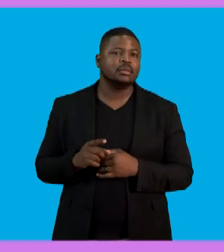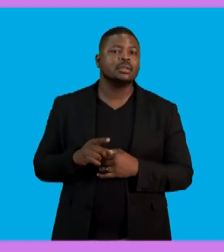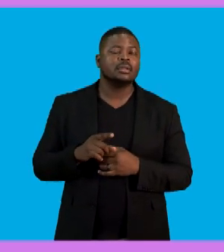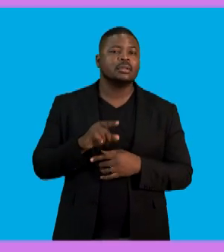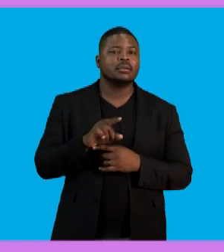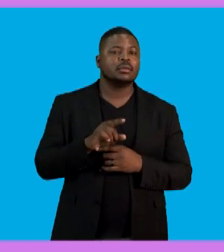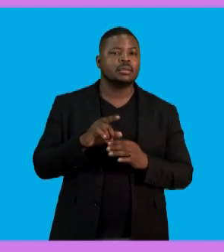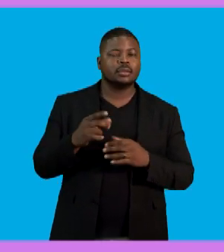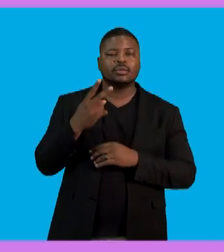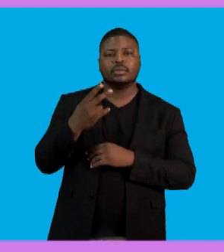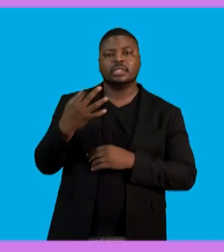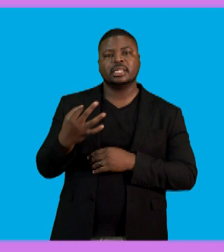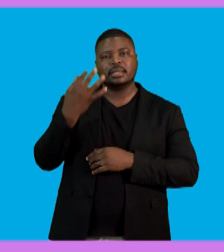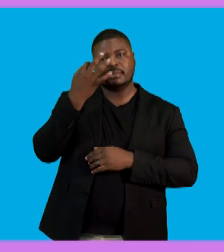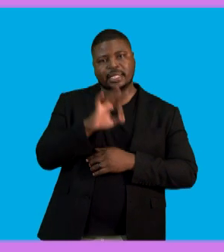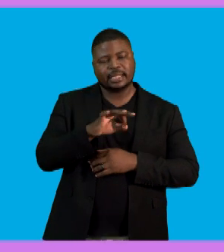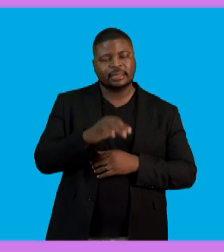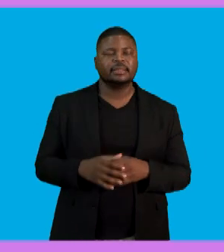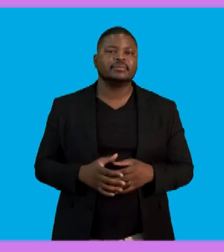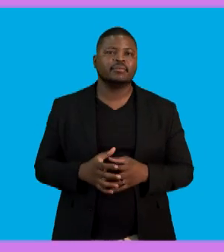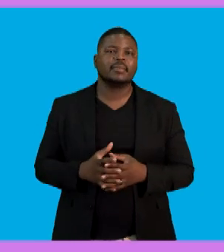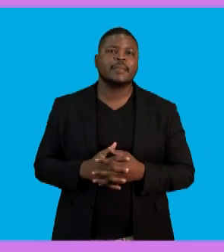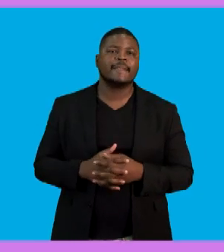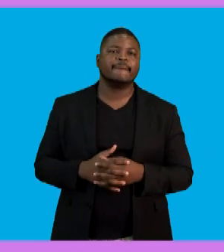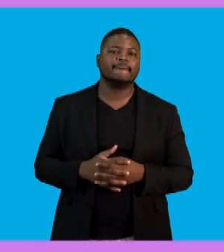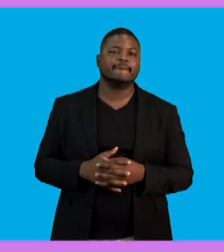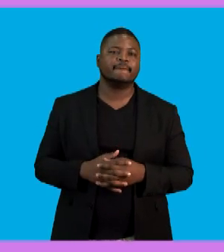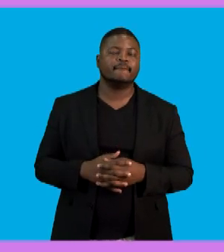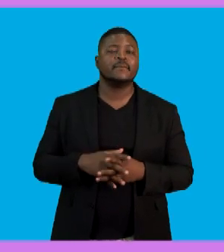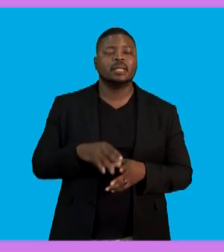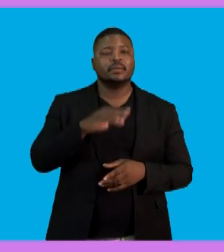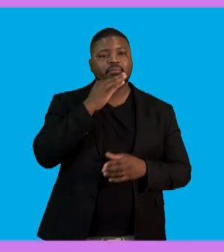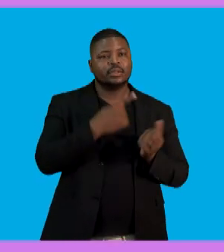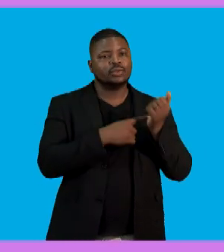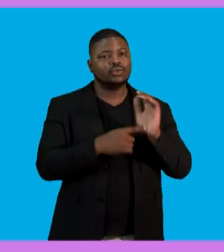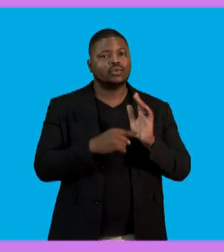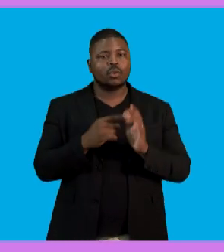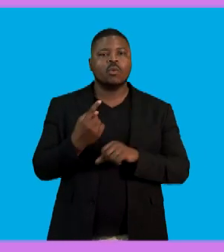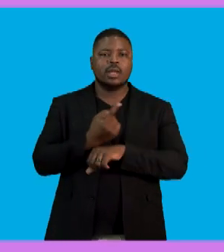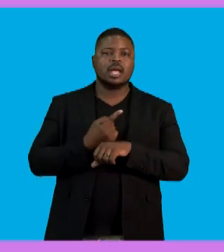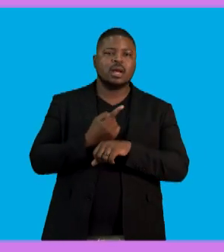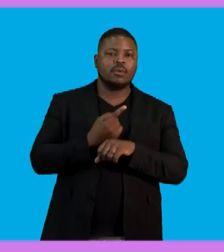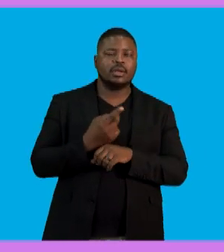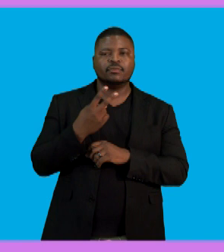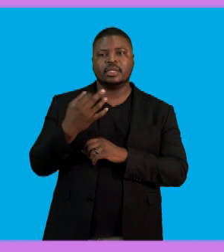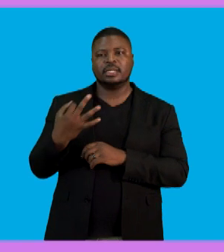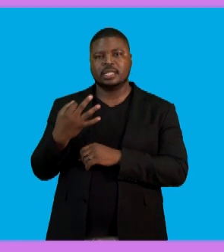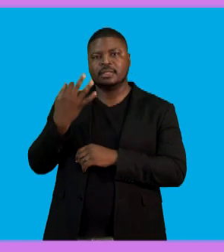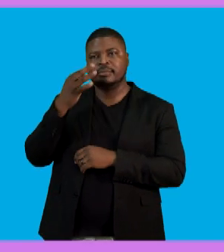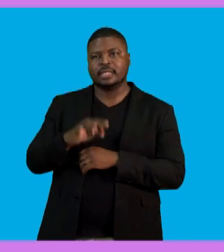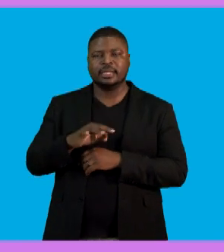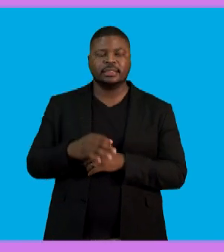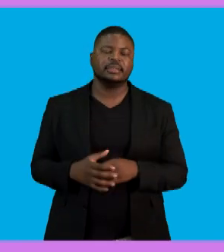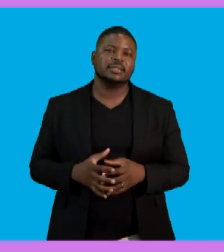from 83, you are left with 23. So it means these shows have actually lasted 1 hour. You'll be watching TV for 1 hour,